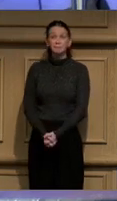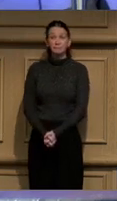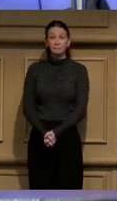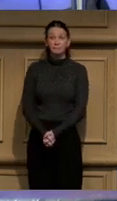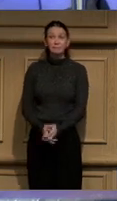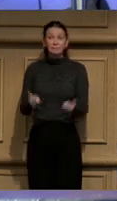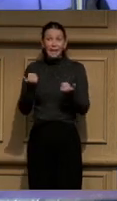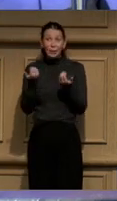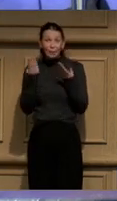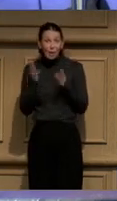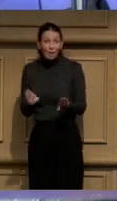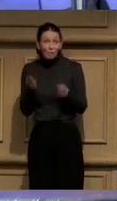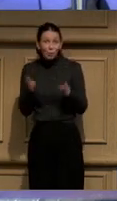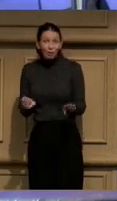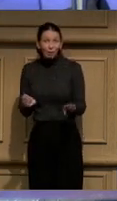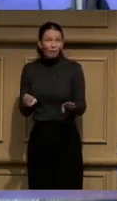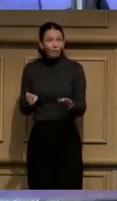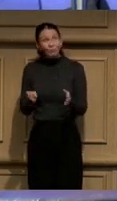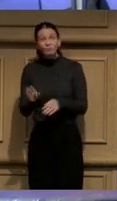Any brave souls?